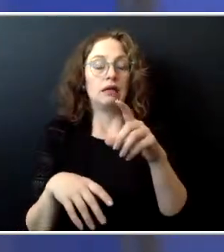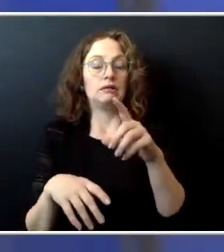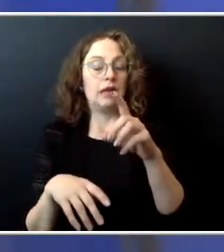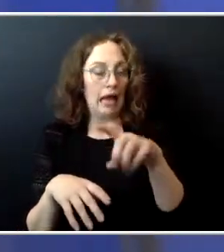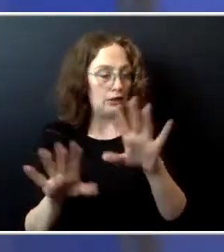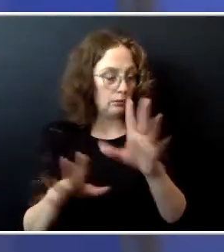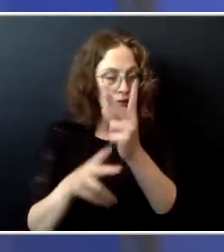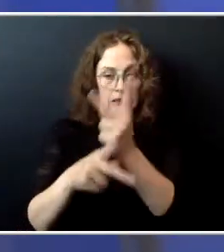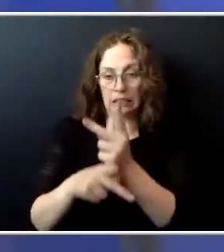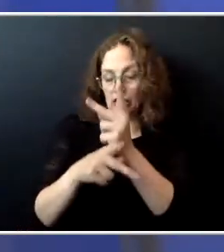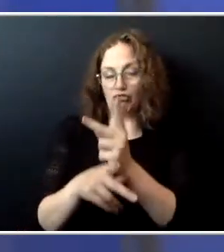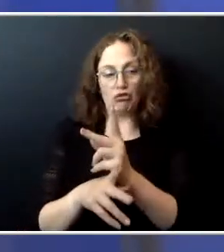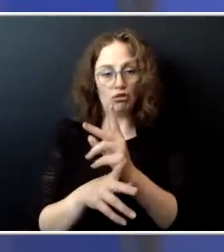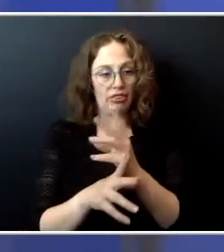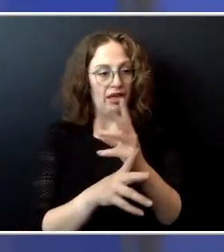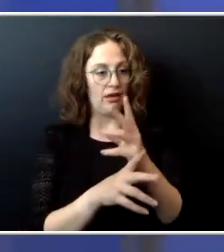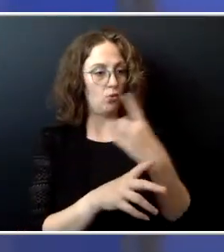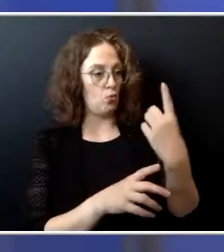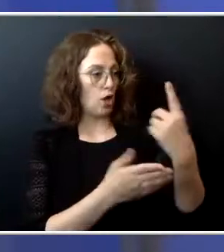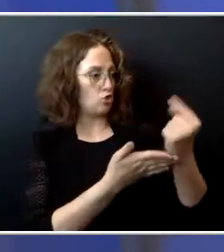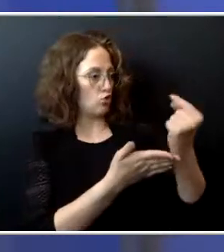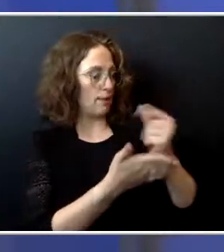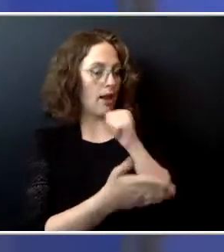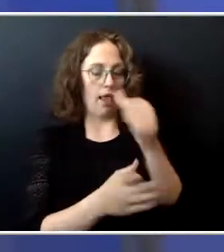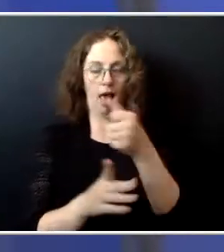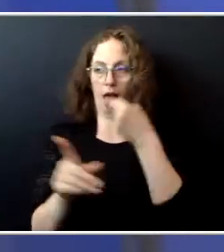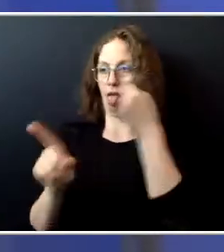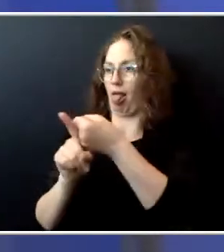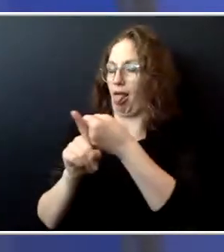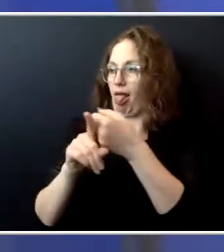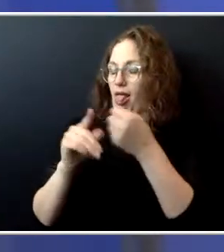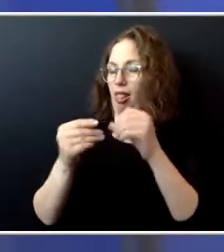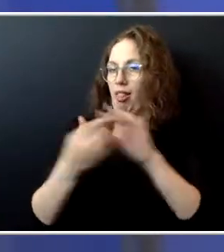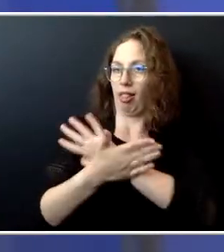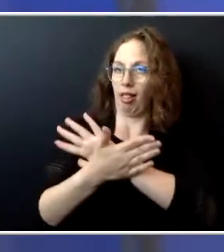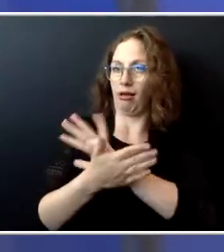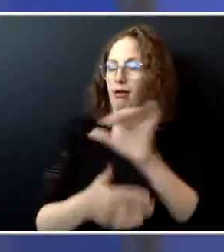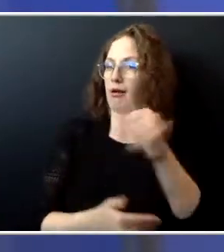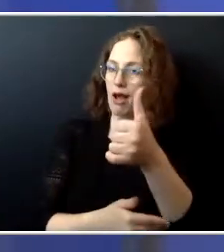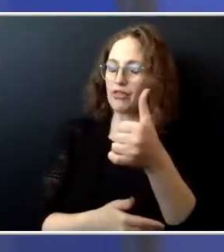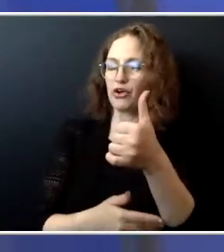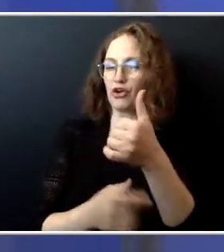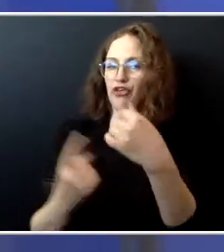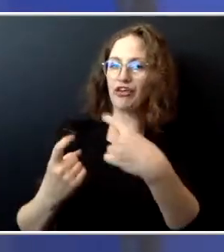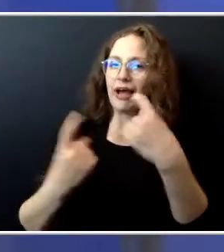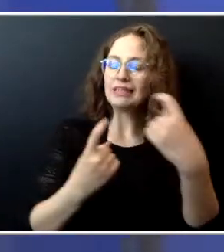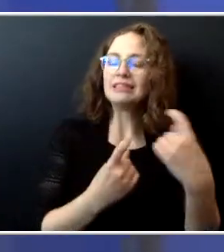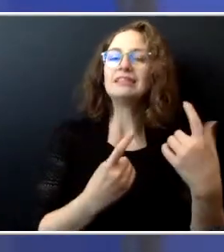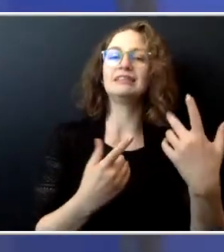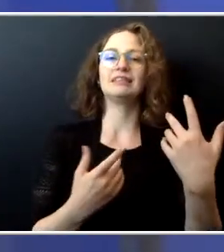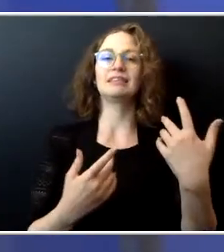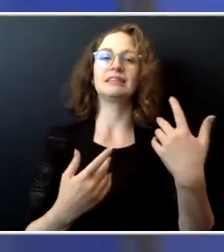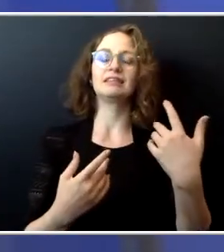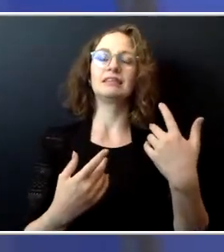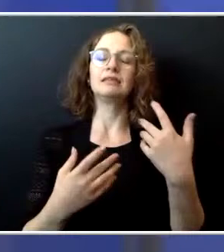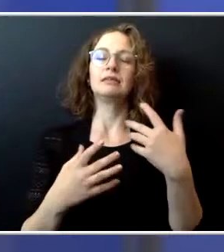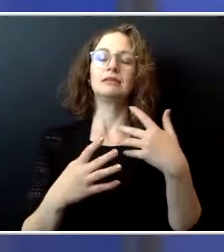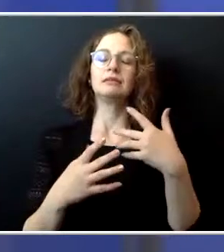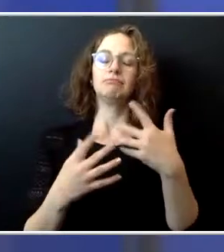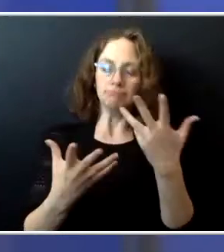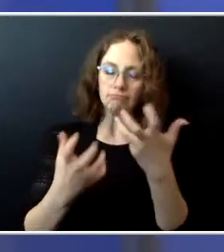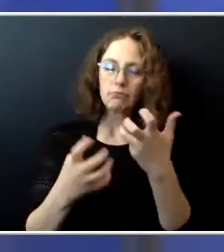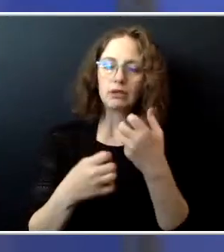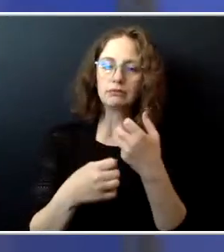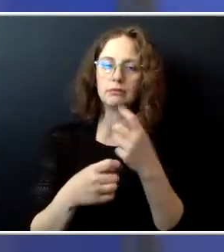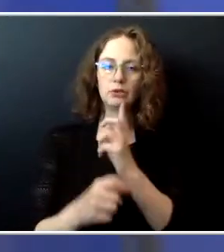high due to those back injections, that it's actually going to give us an appropriate result. So